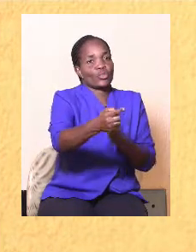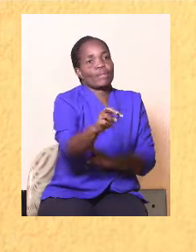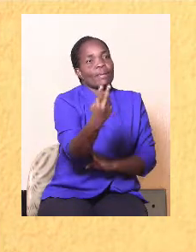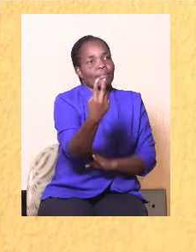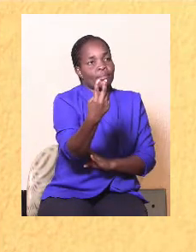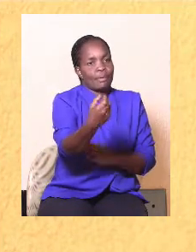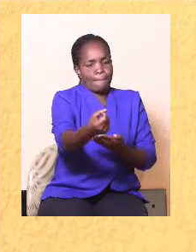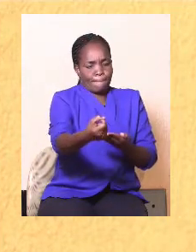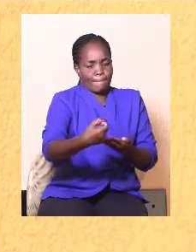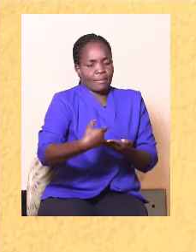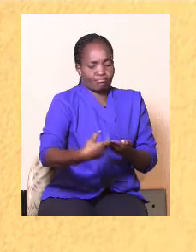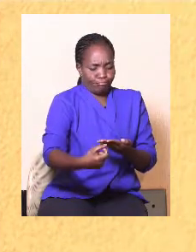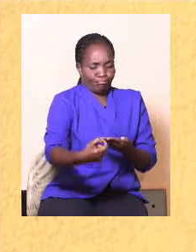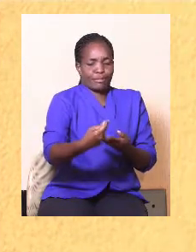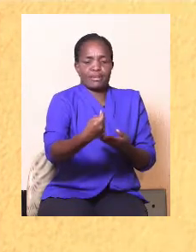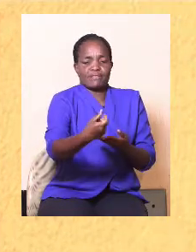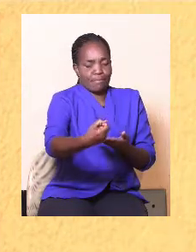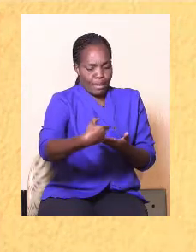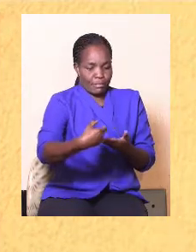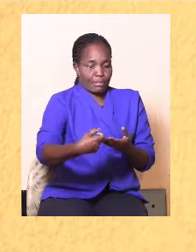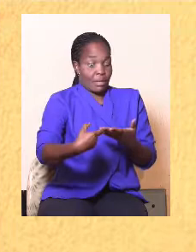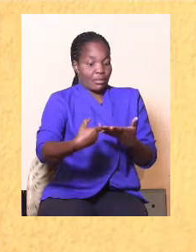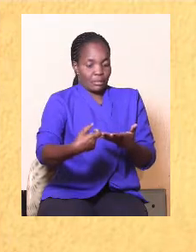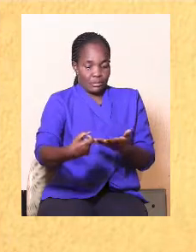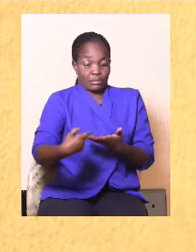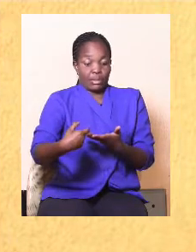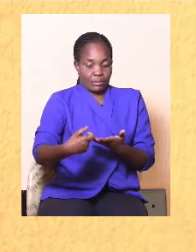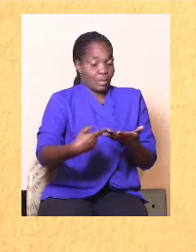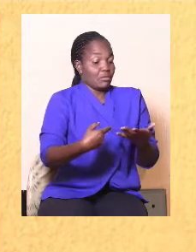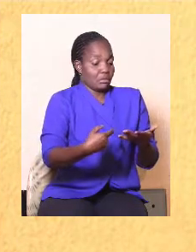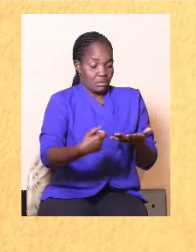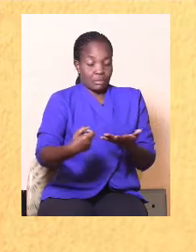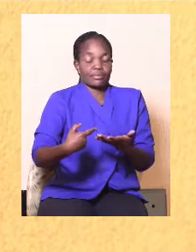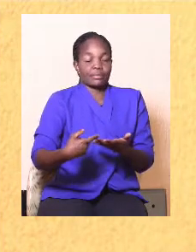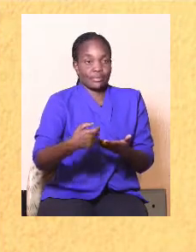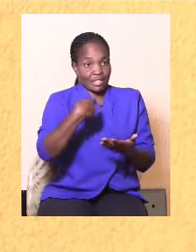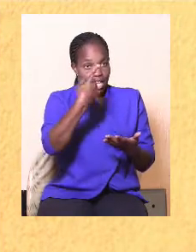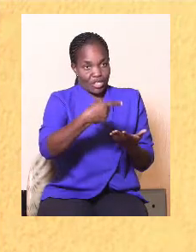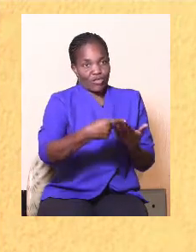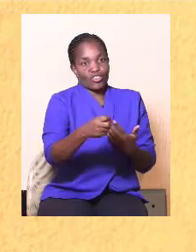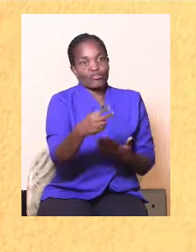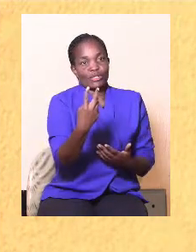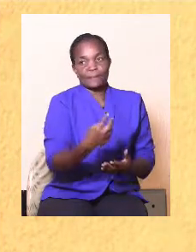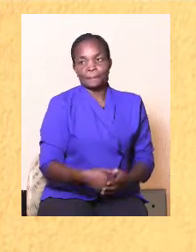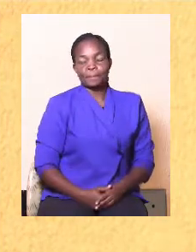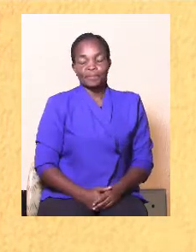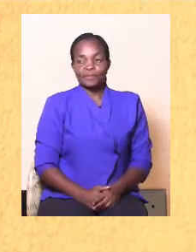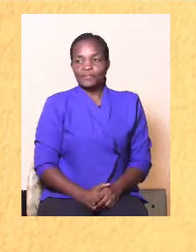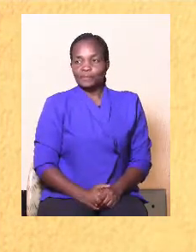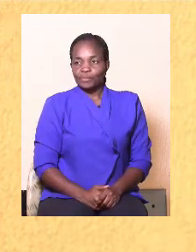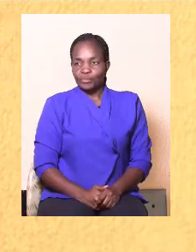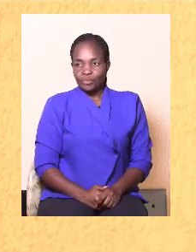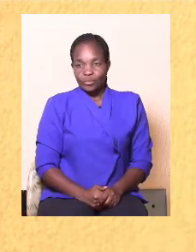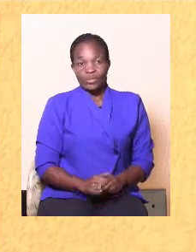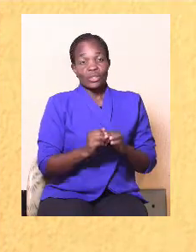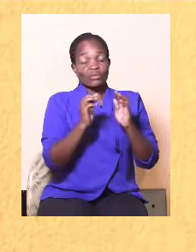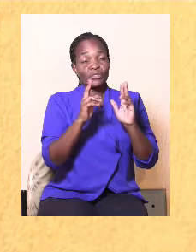flying. So people will start receiving their money by Tuesday. So we want to encourage Namibians who